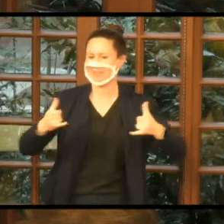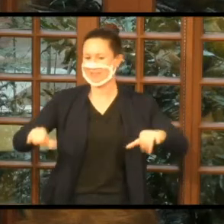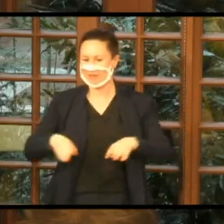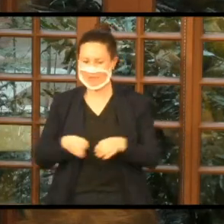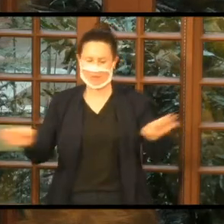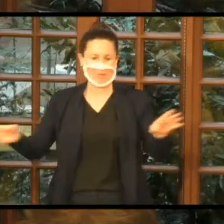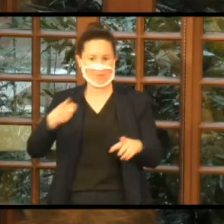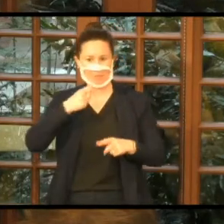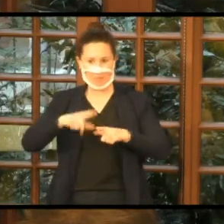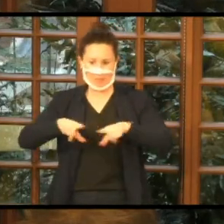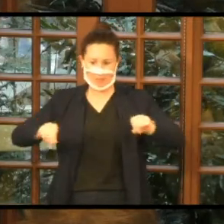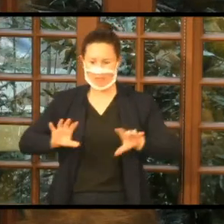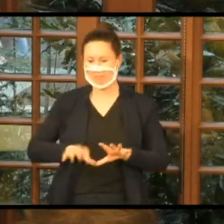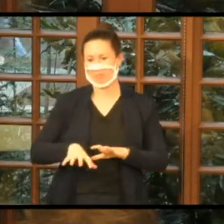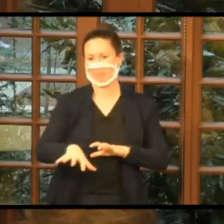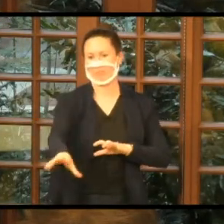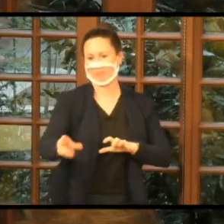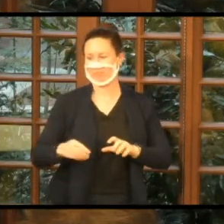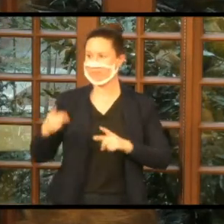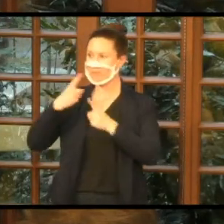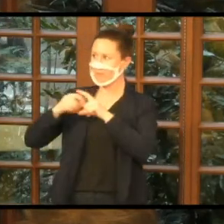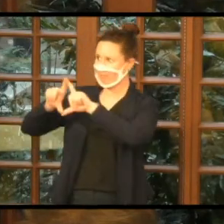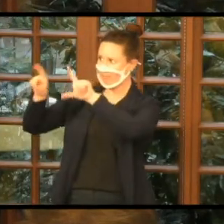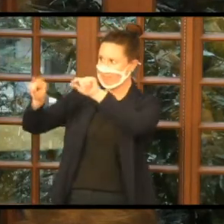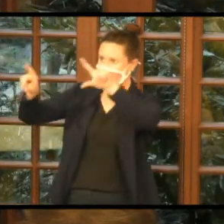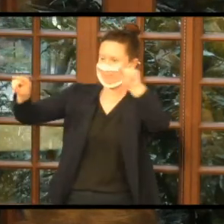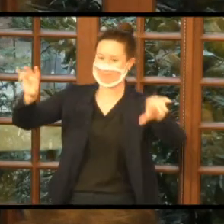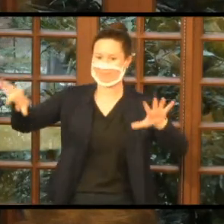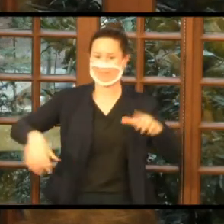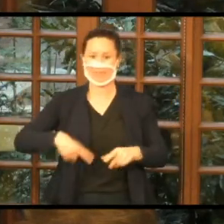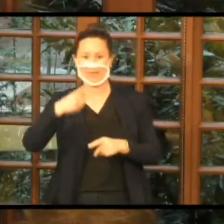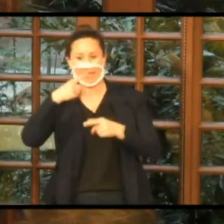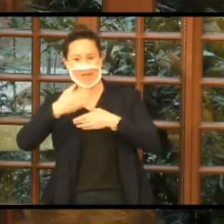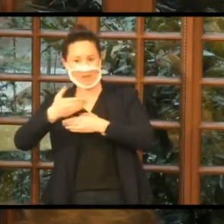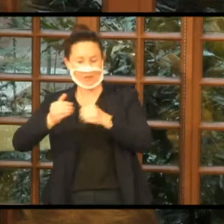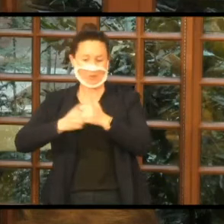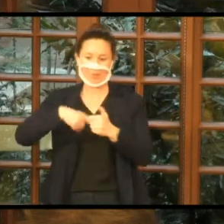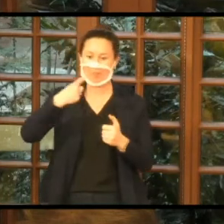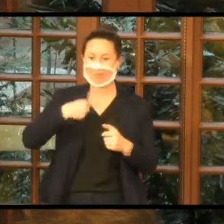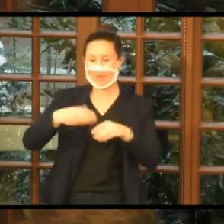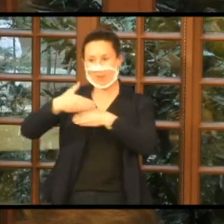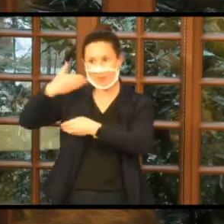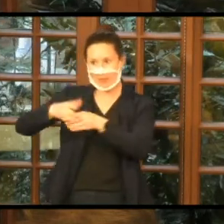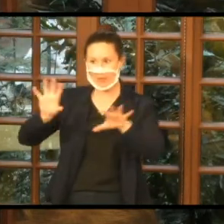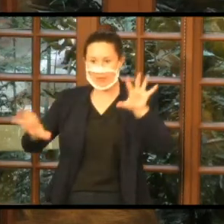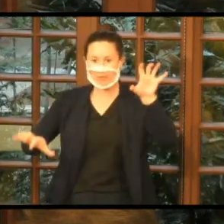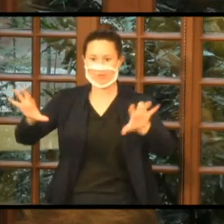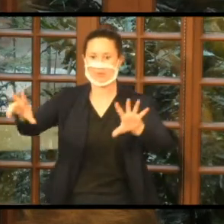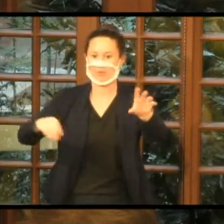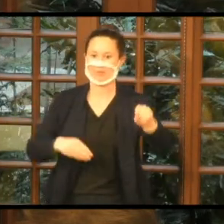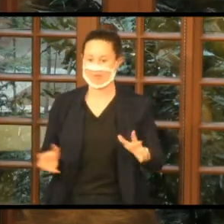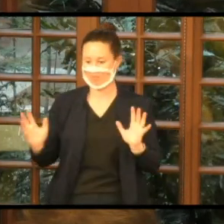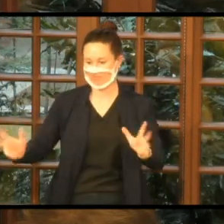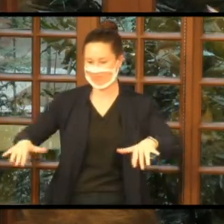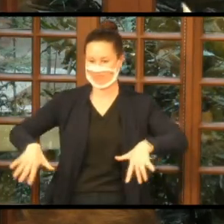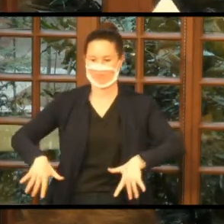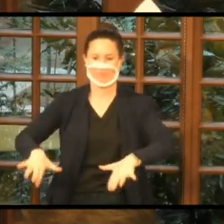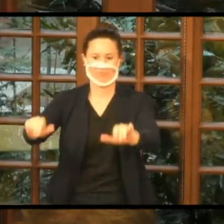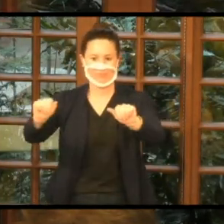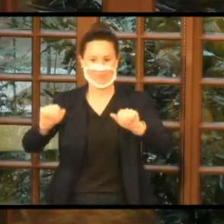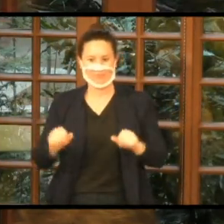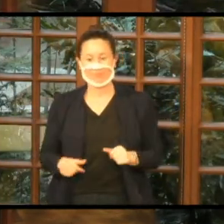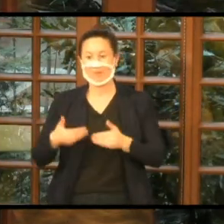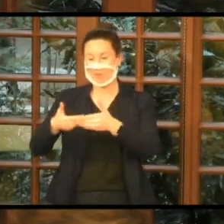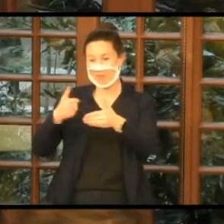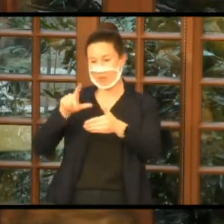brick, painted shutters and coal doors, gleaming black window grills, and a mush of wet litter at the curb. Before